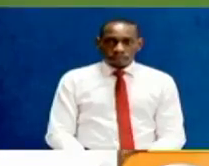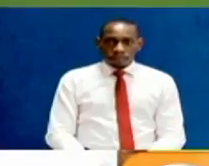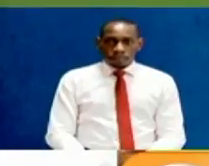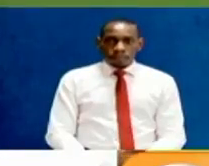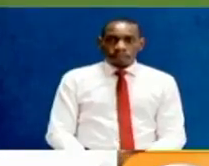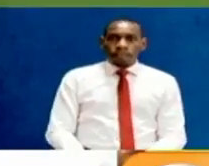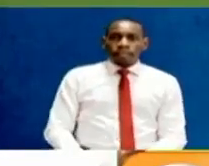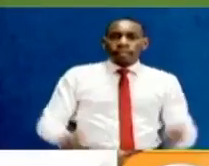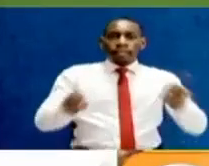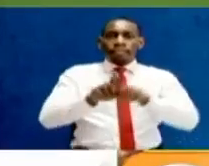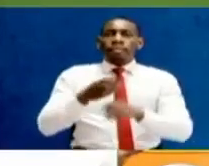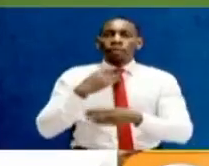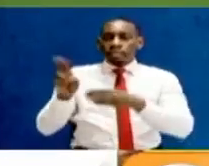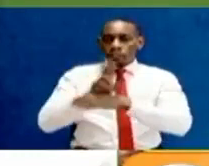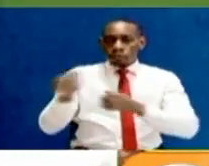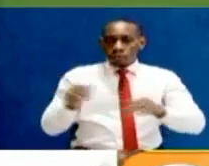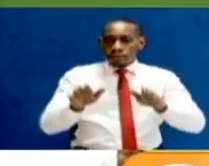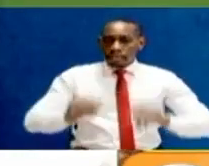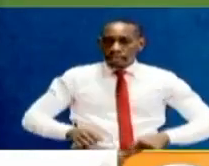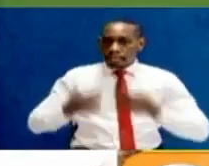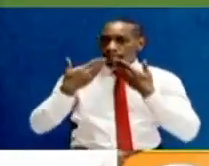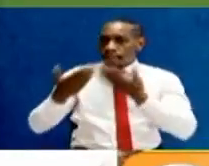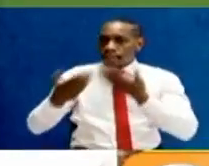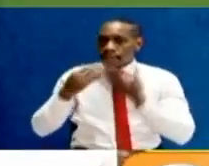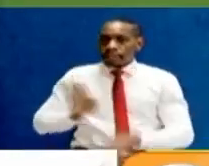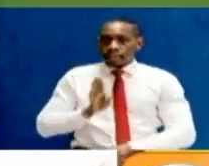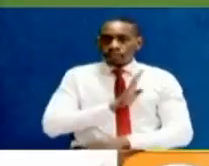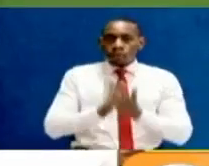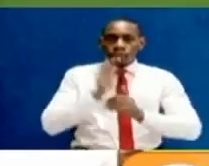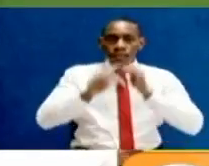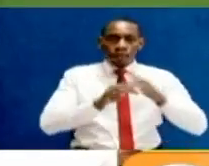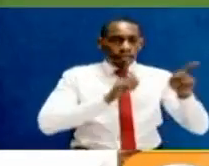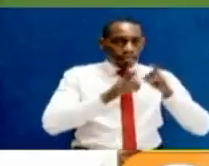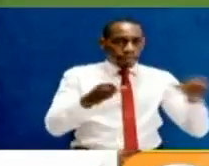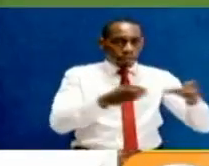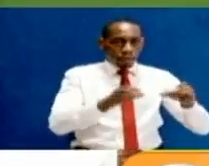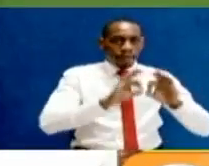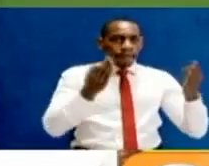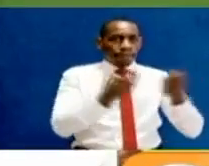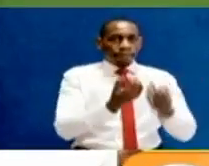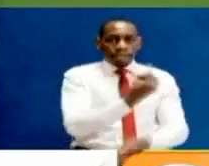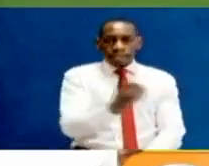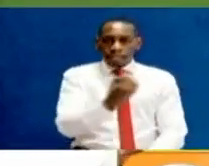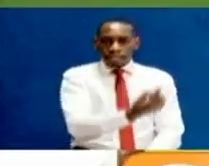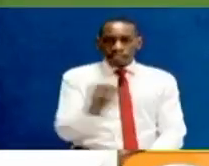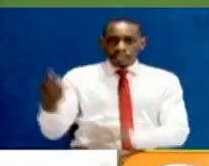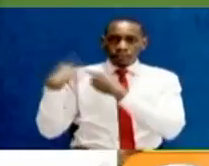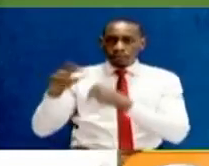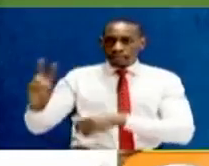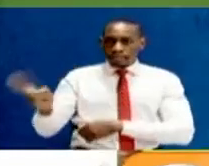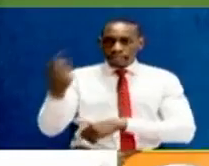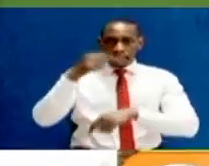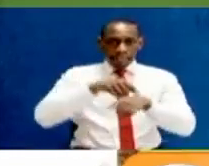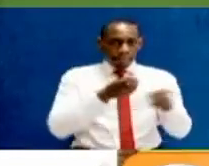I also want to take this opportunity, Mr. Chairman, of thanking the board and the entire Safaricom family for each of their roles in making